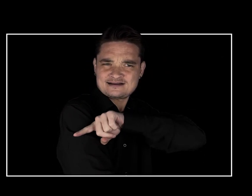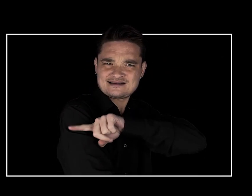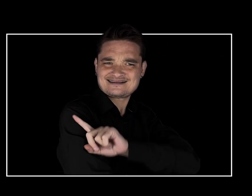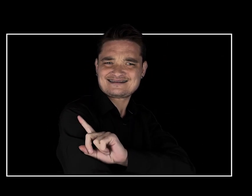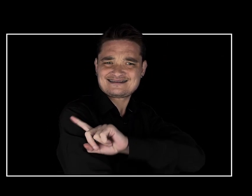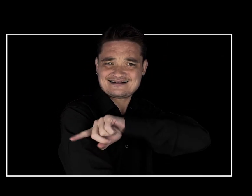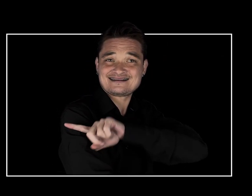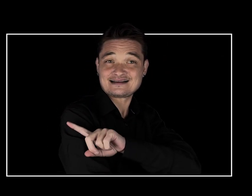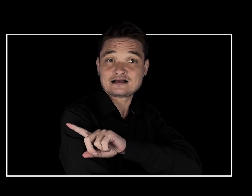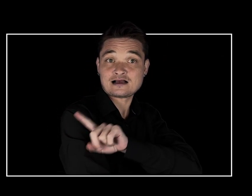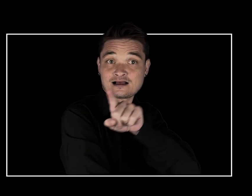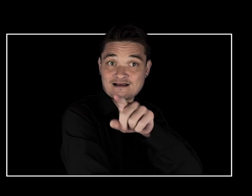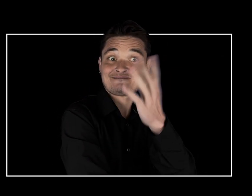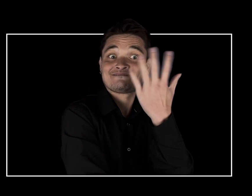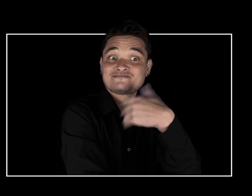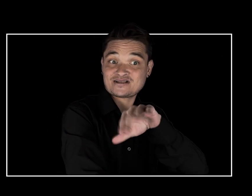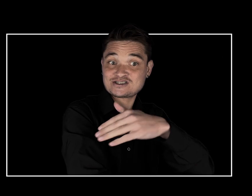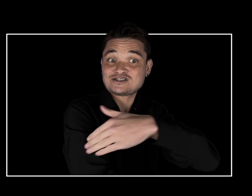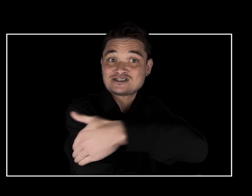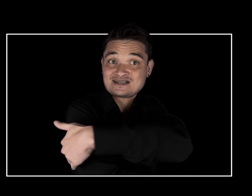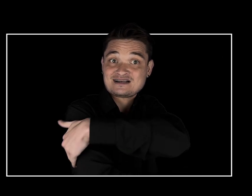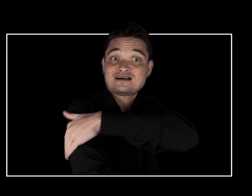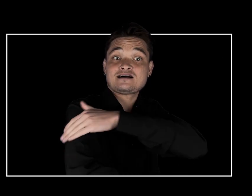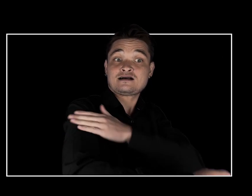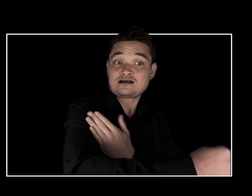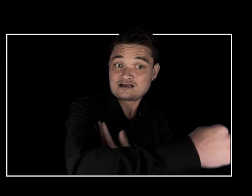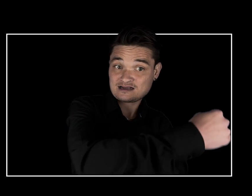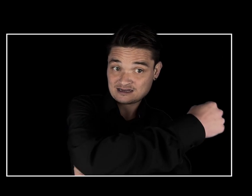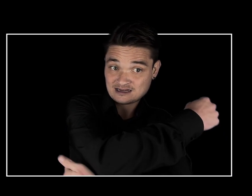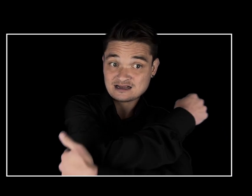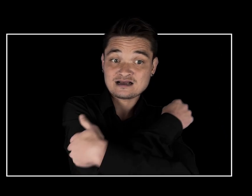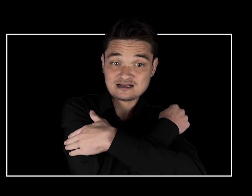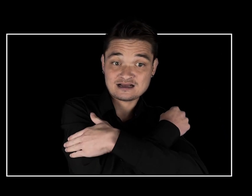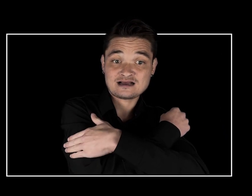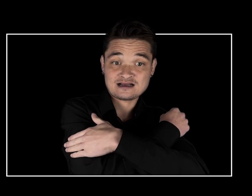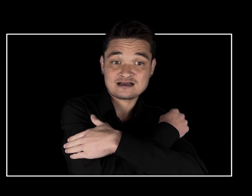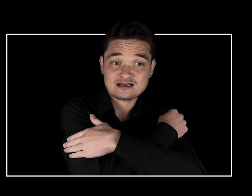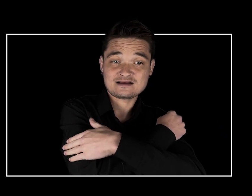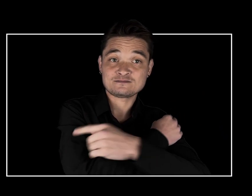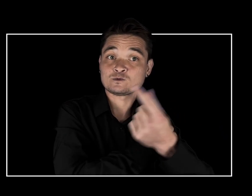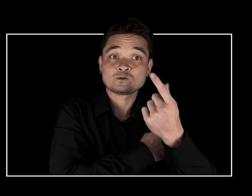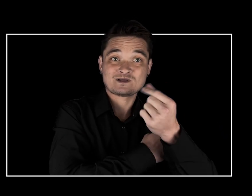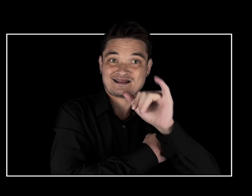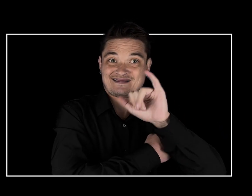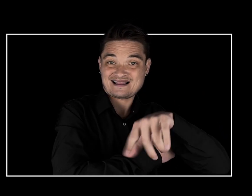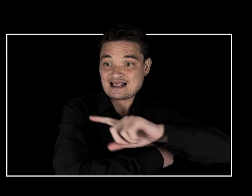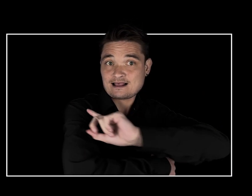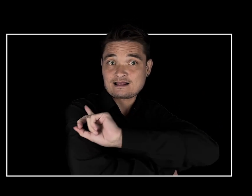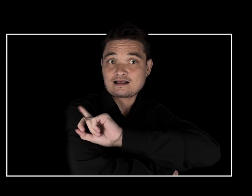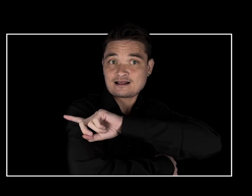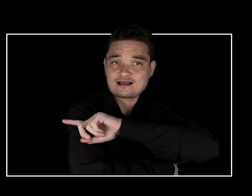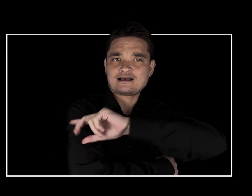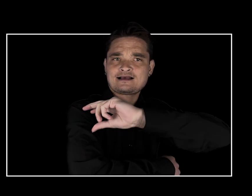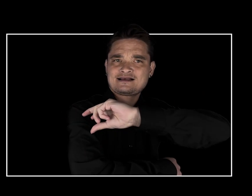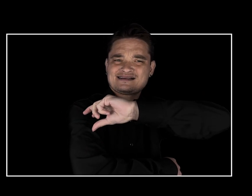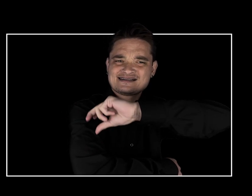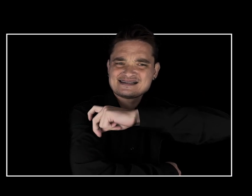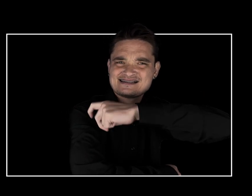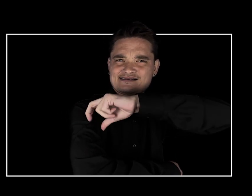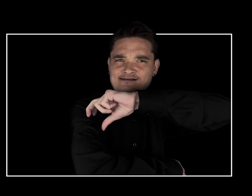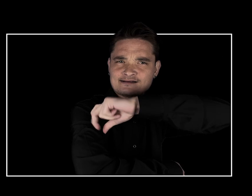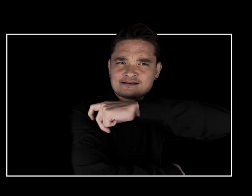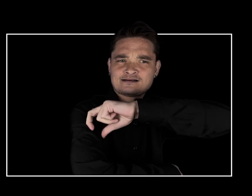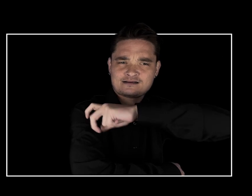Avoid placing the tourniquet on joints or other bulky clothing. Turn the rod to tighten the tourniquet until bleeding